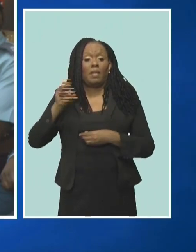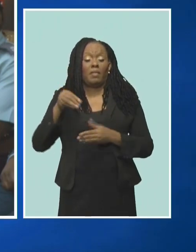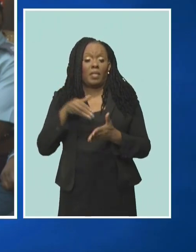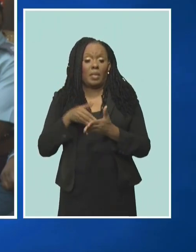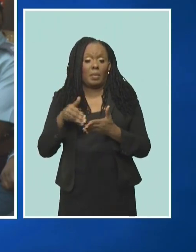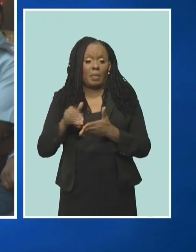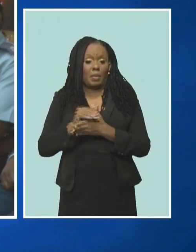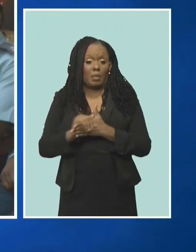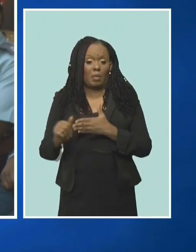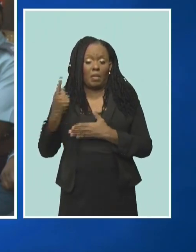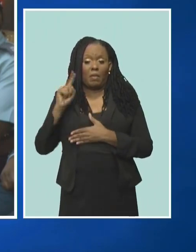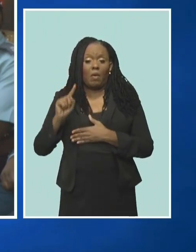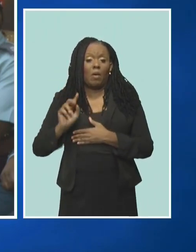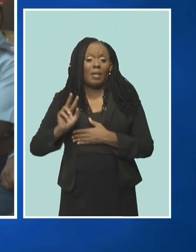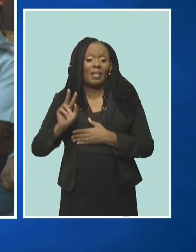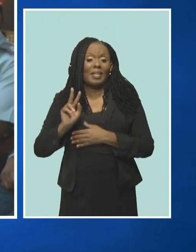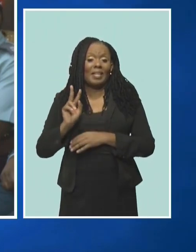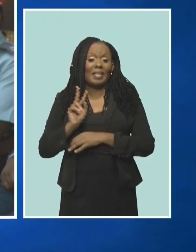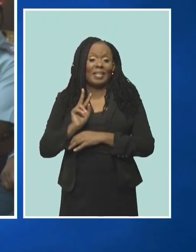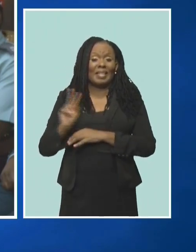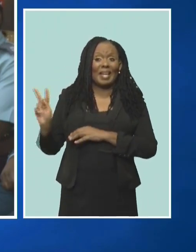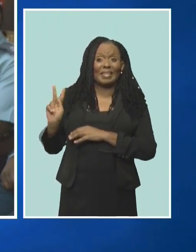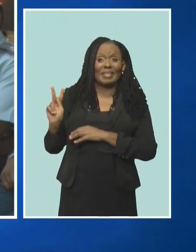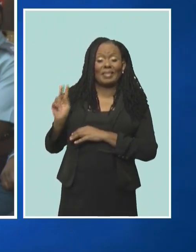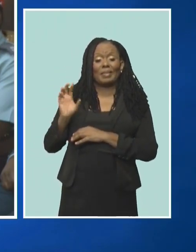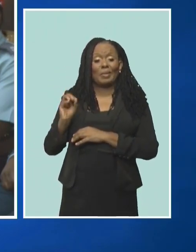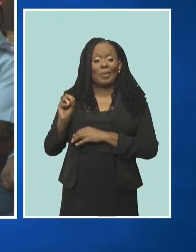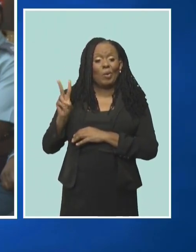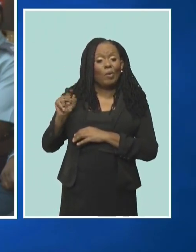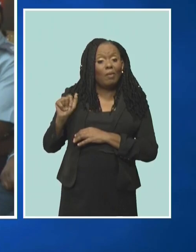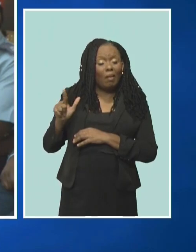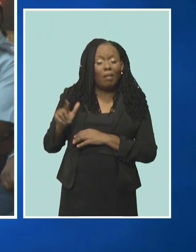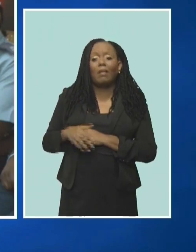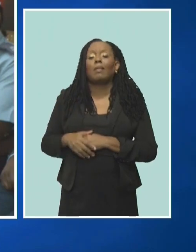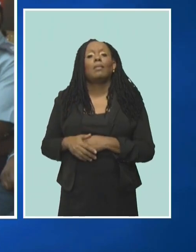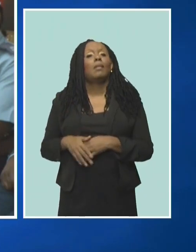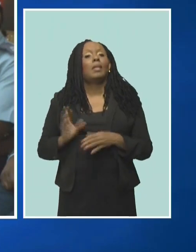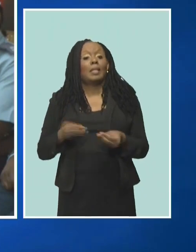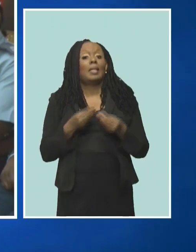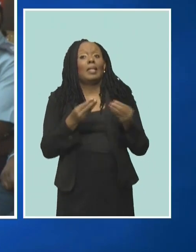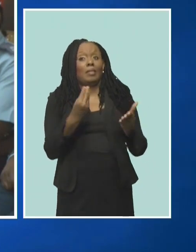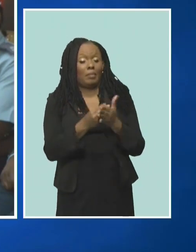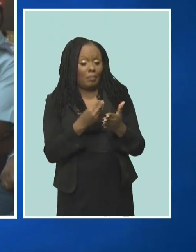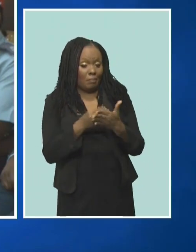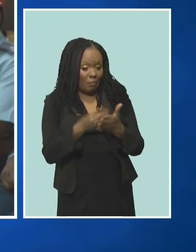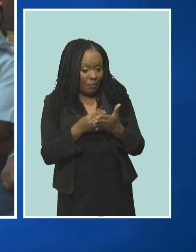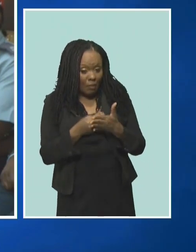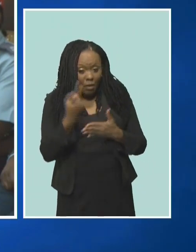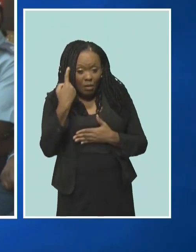feeding systems, the government's support areas that will make this efficient.